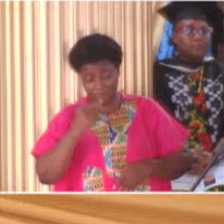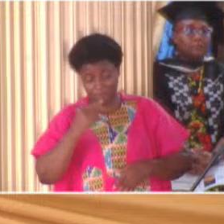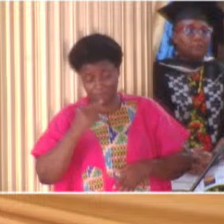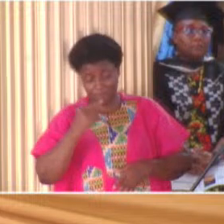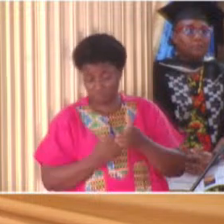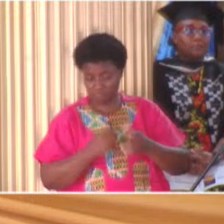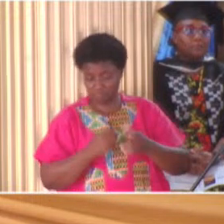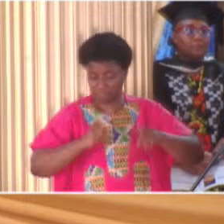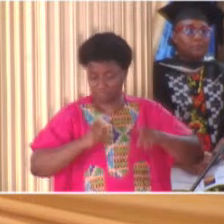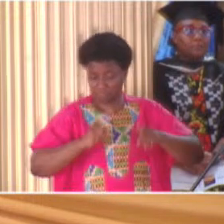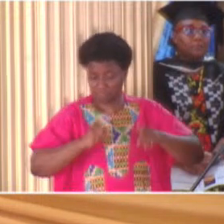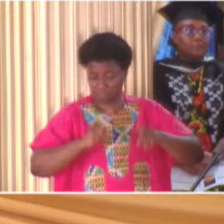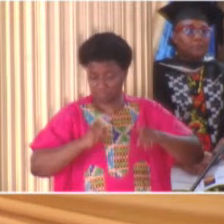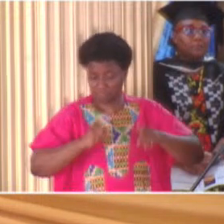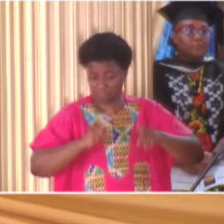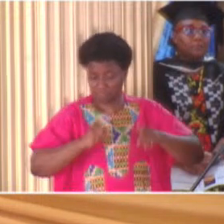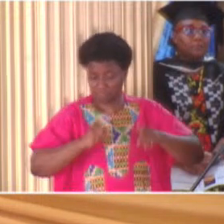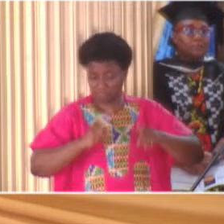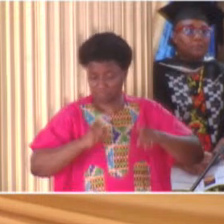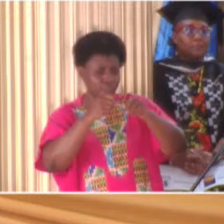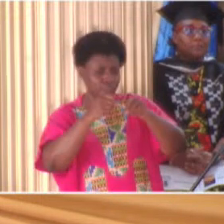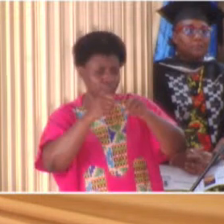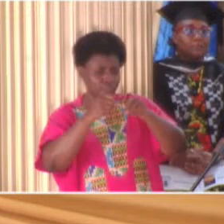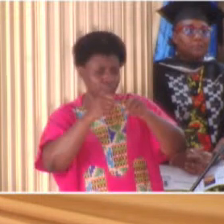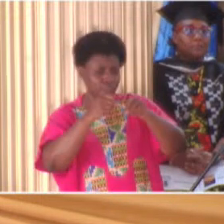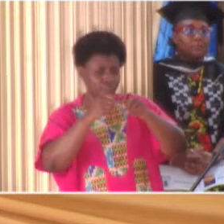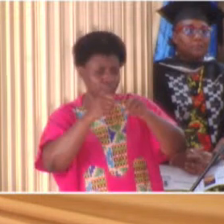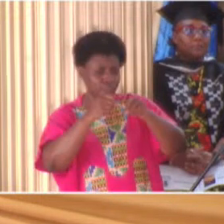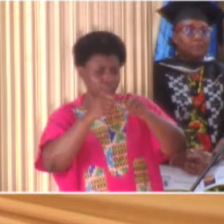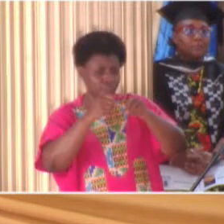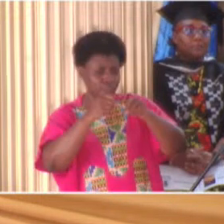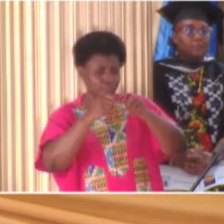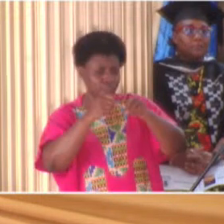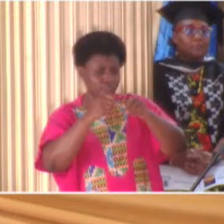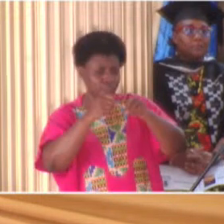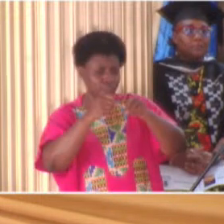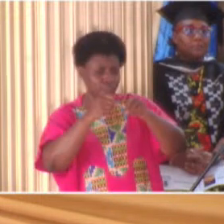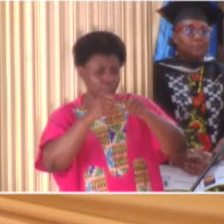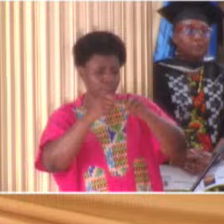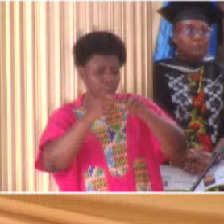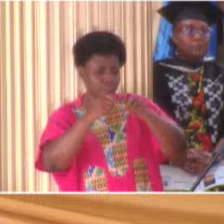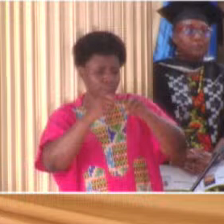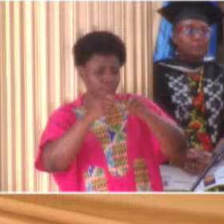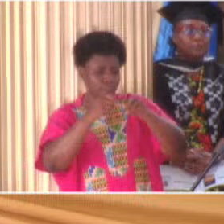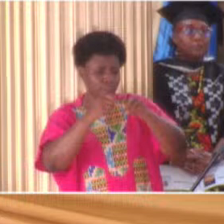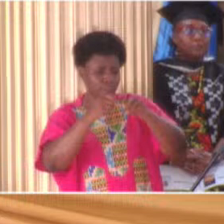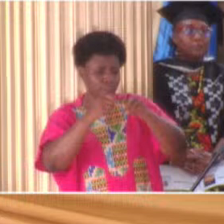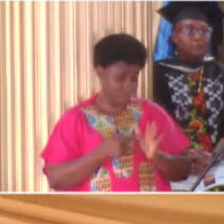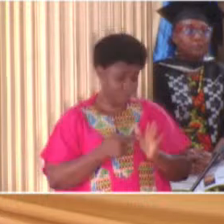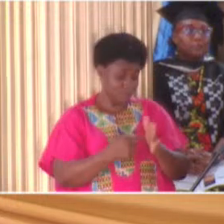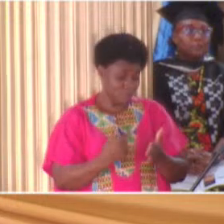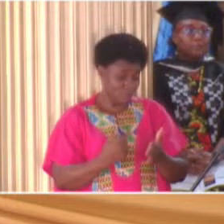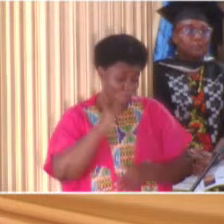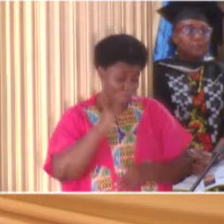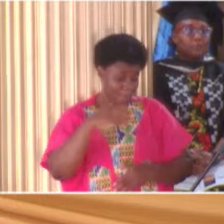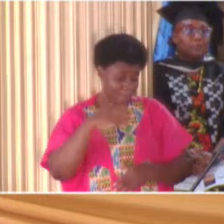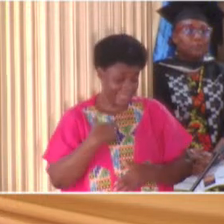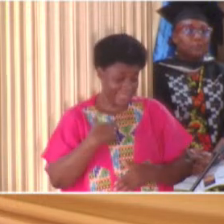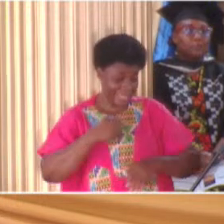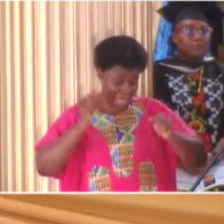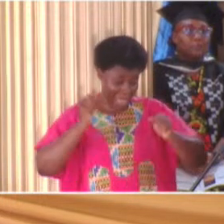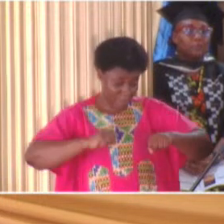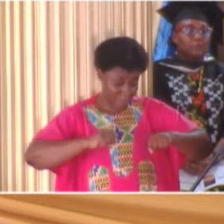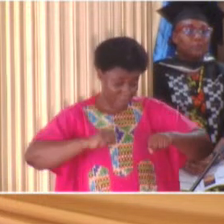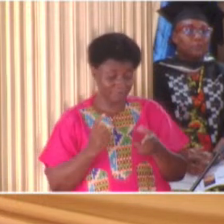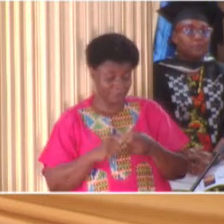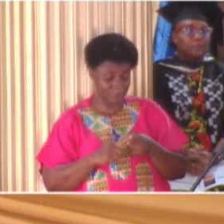broken that glass ceiling. The power of drums, therefore, displays women's ability to perform, given